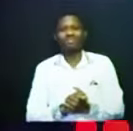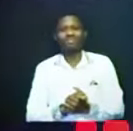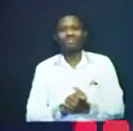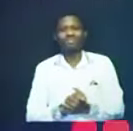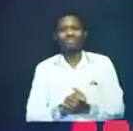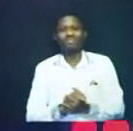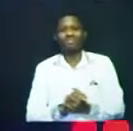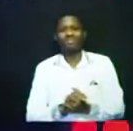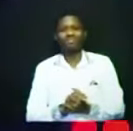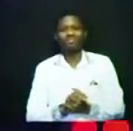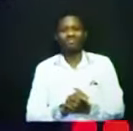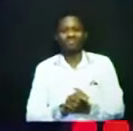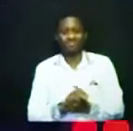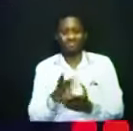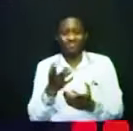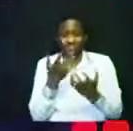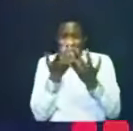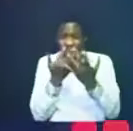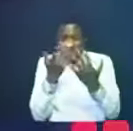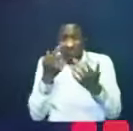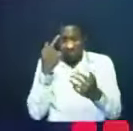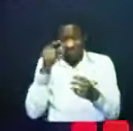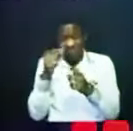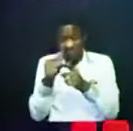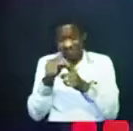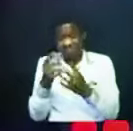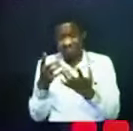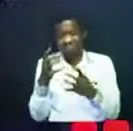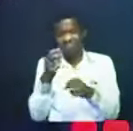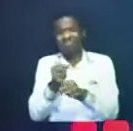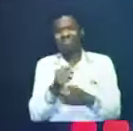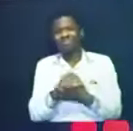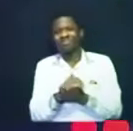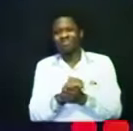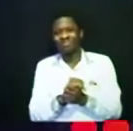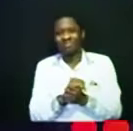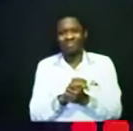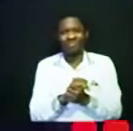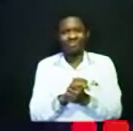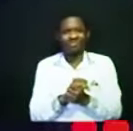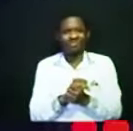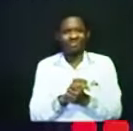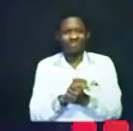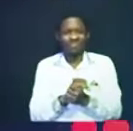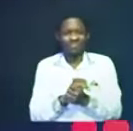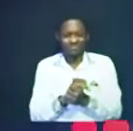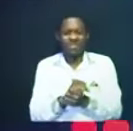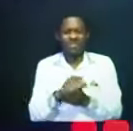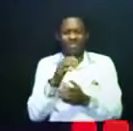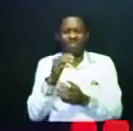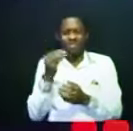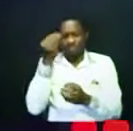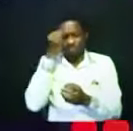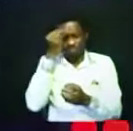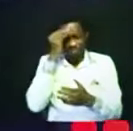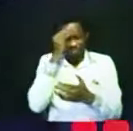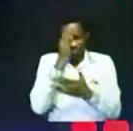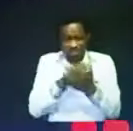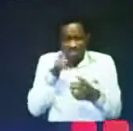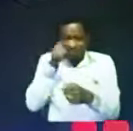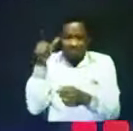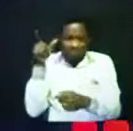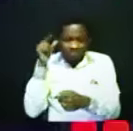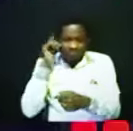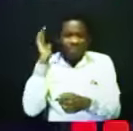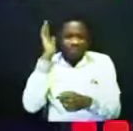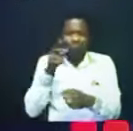You are waiting for it. Why crowd say mobeti? Some of you, I'm sure you're also going to adopt it as your closing address. John